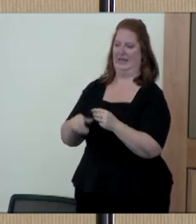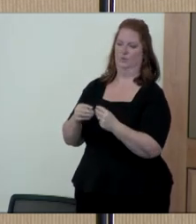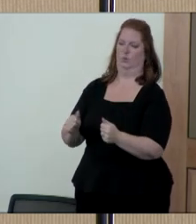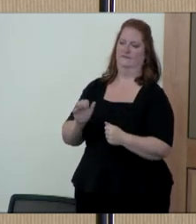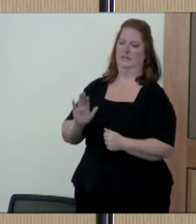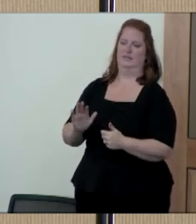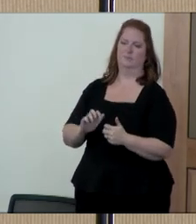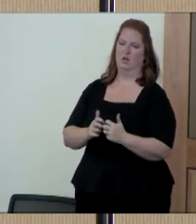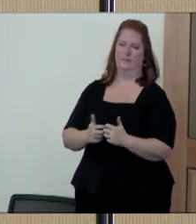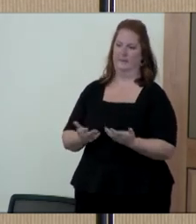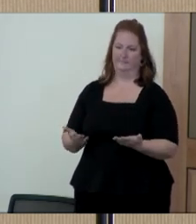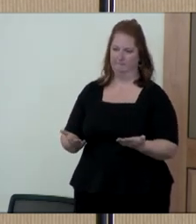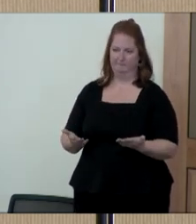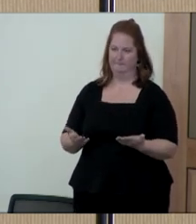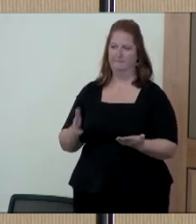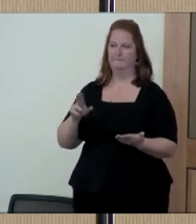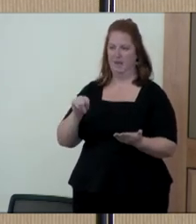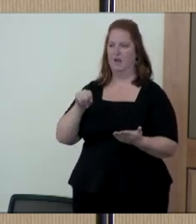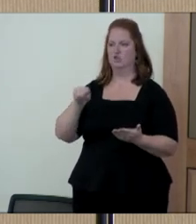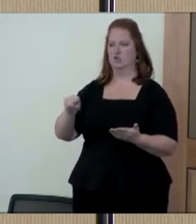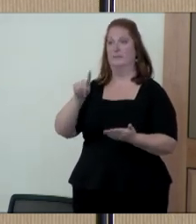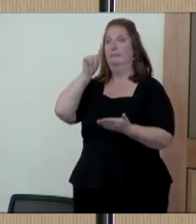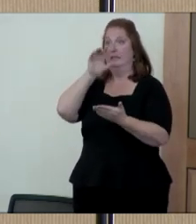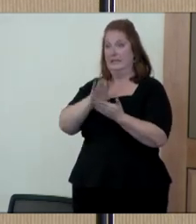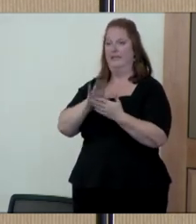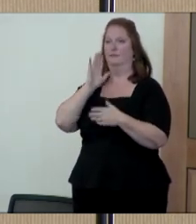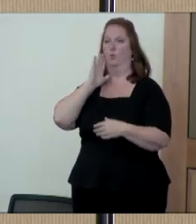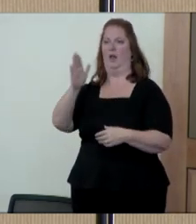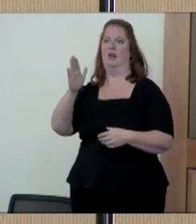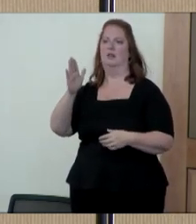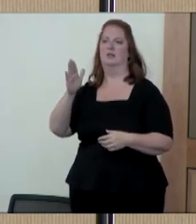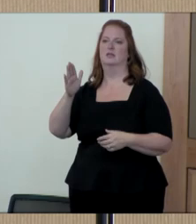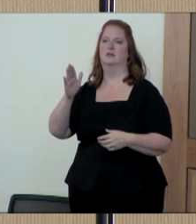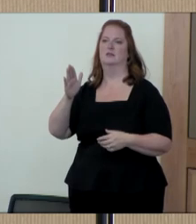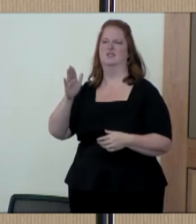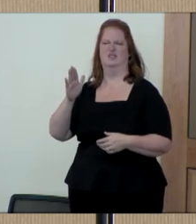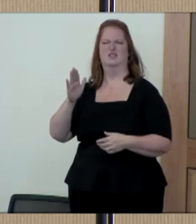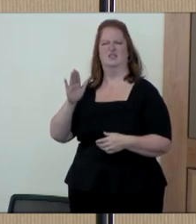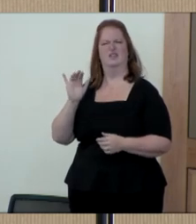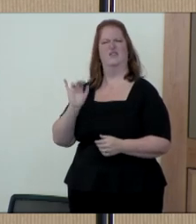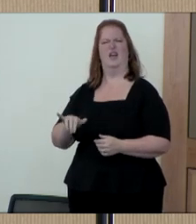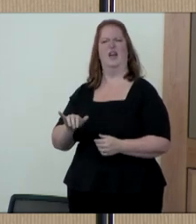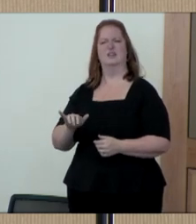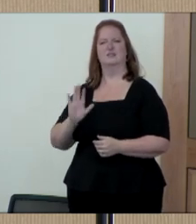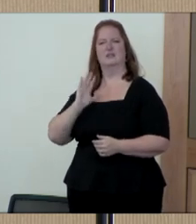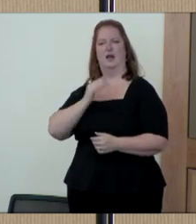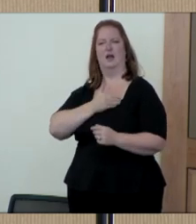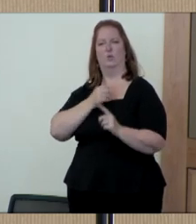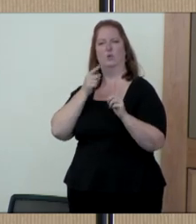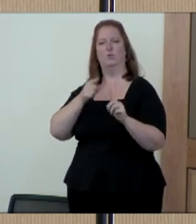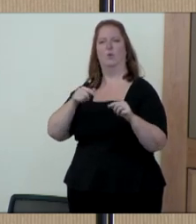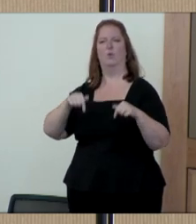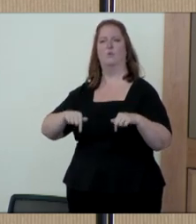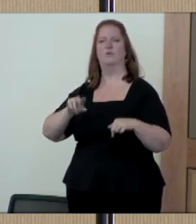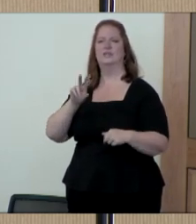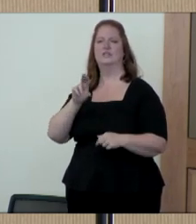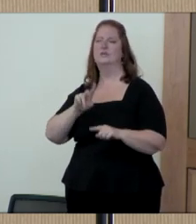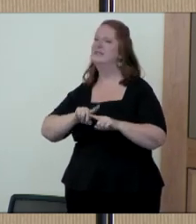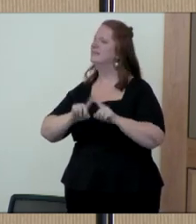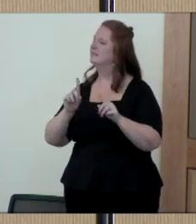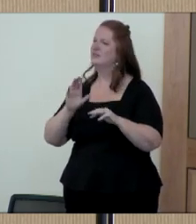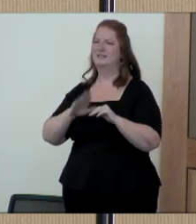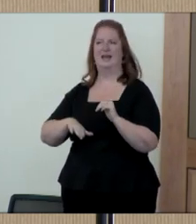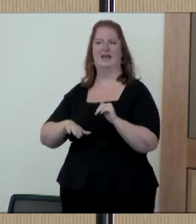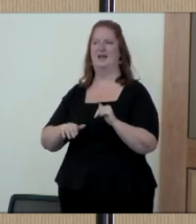but she believed we could. And that's that's really our mission at VCU. It's so different than any